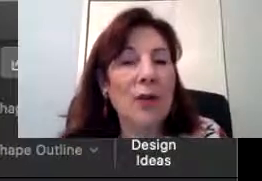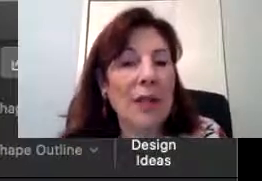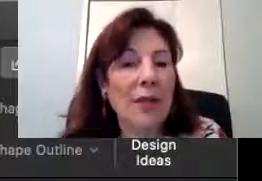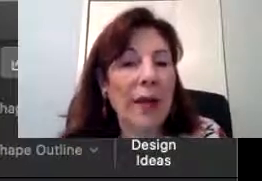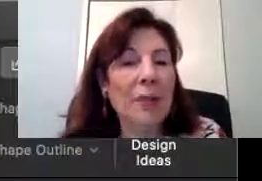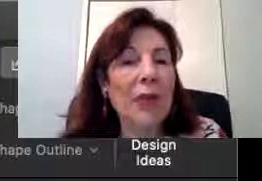for specific,